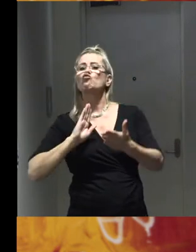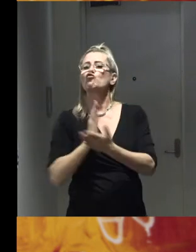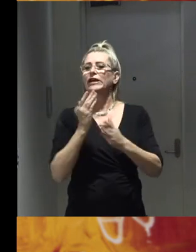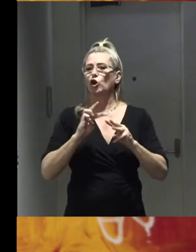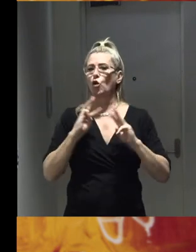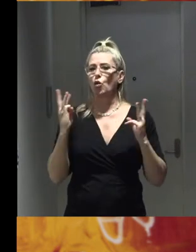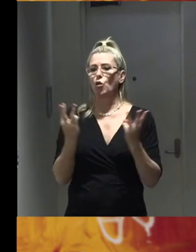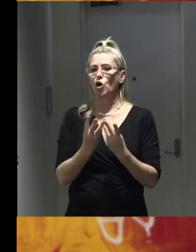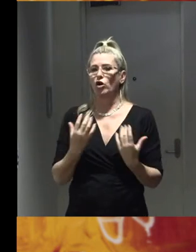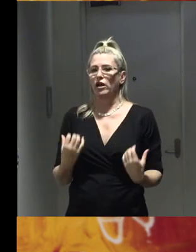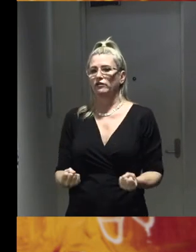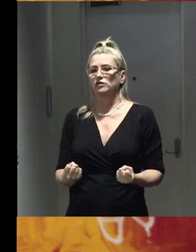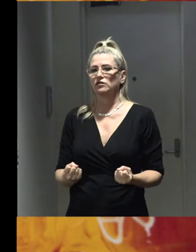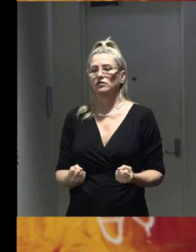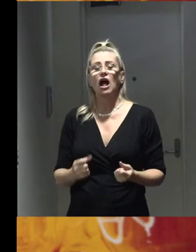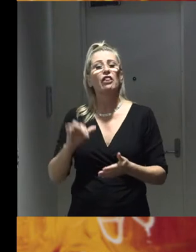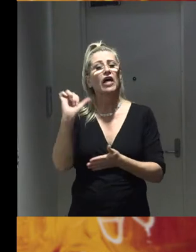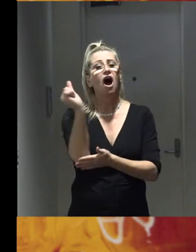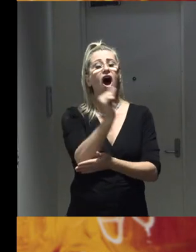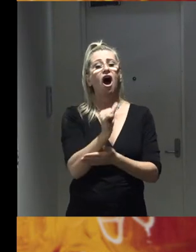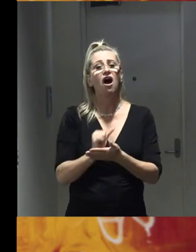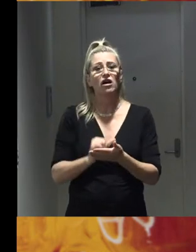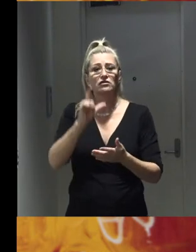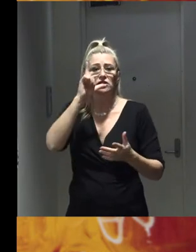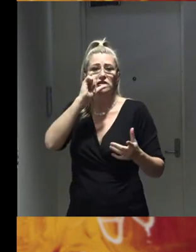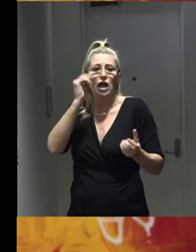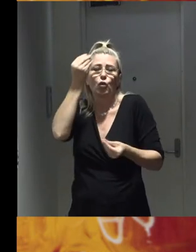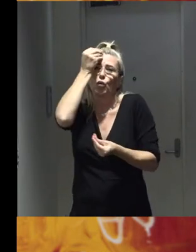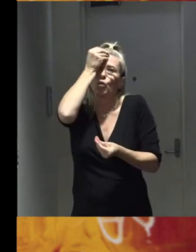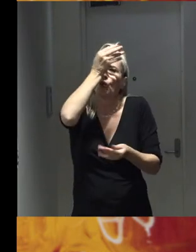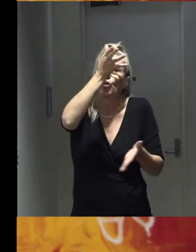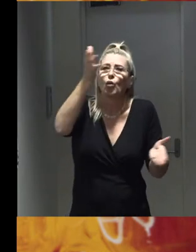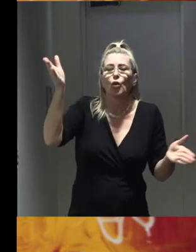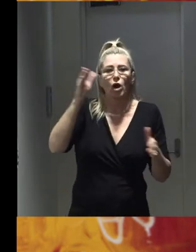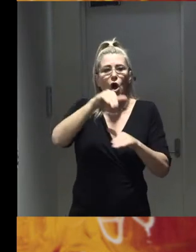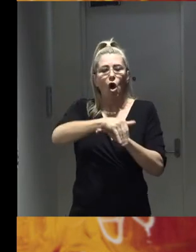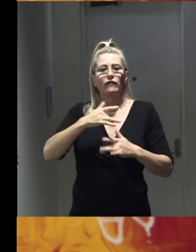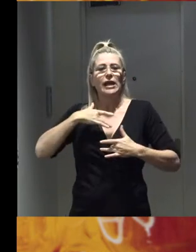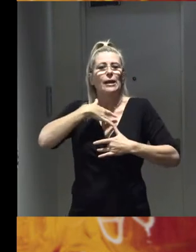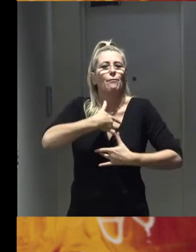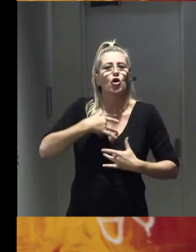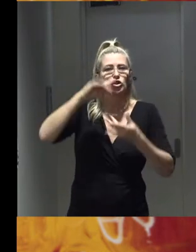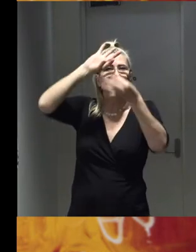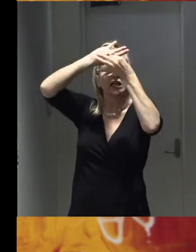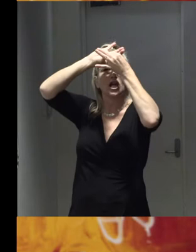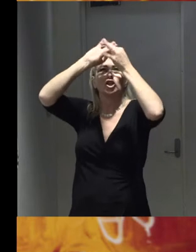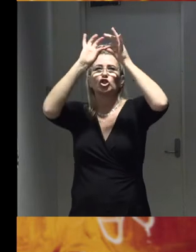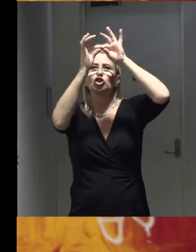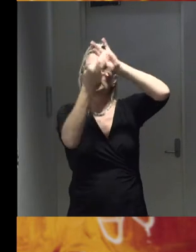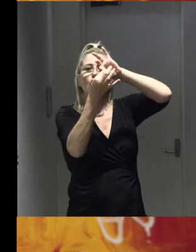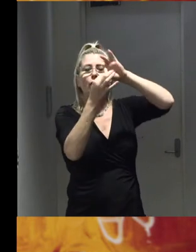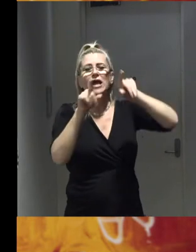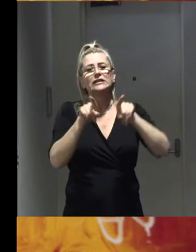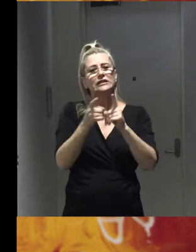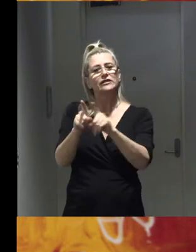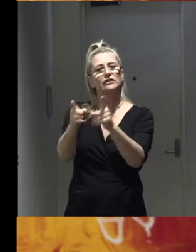The arts have the power to unlock inner doors of emotion, interpretation, and meaning, and to